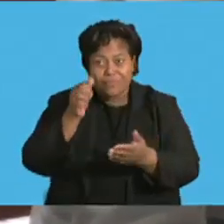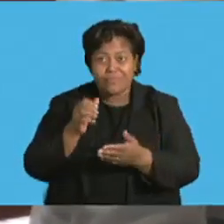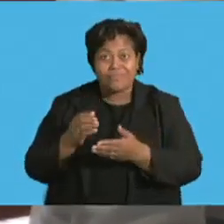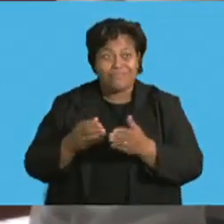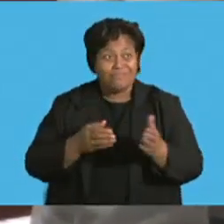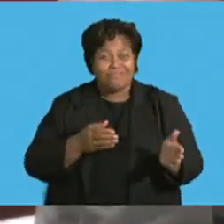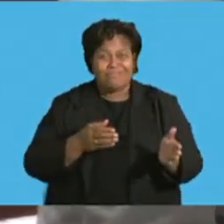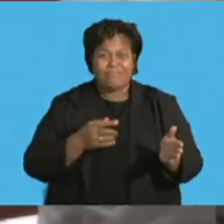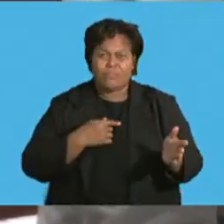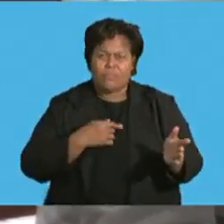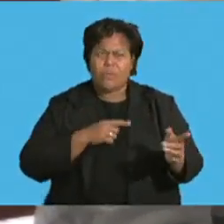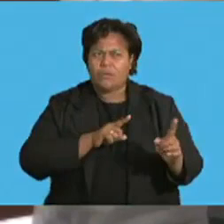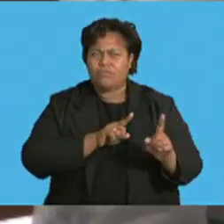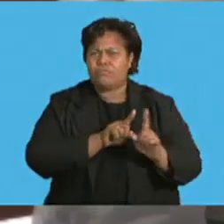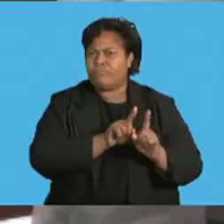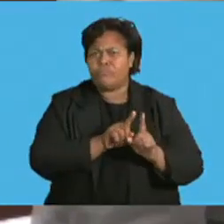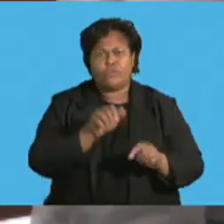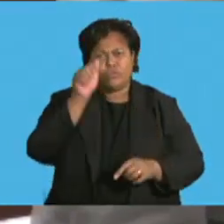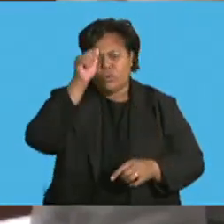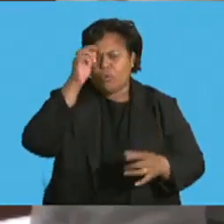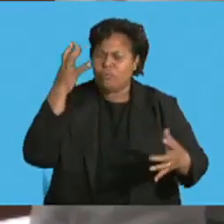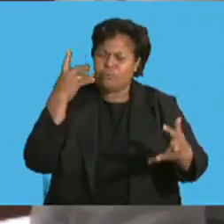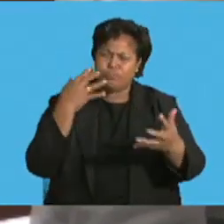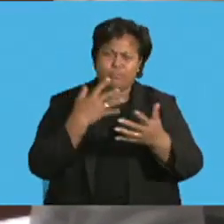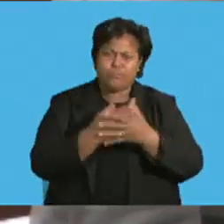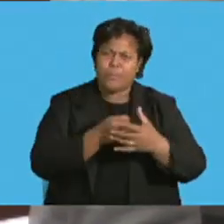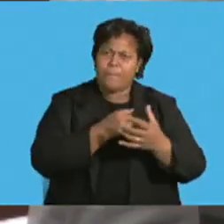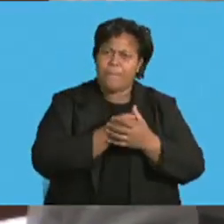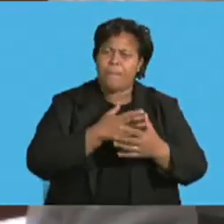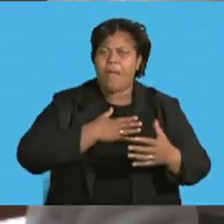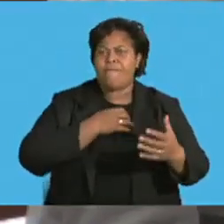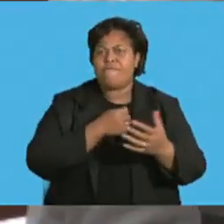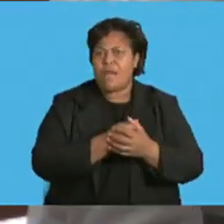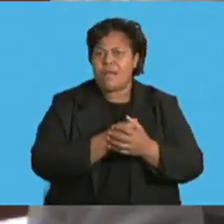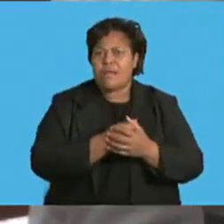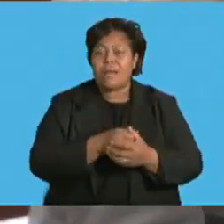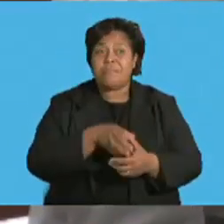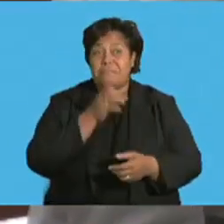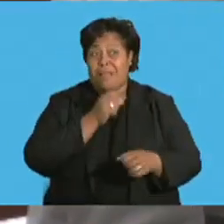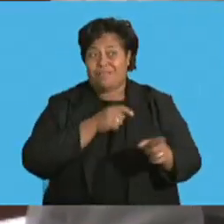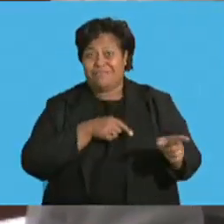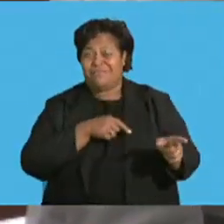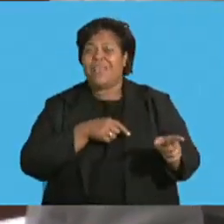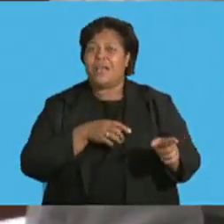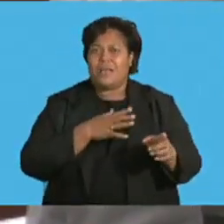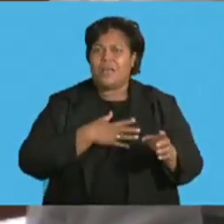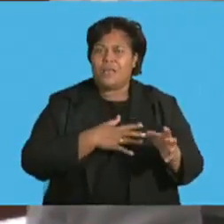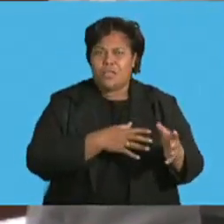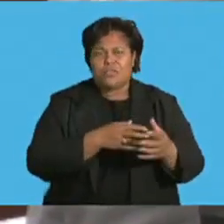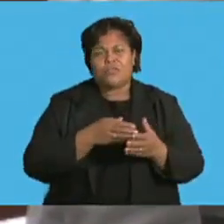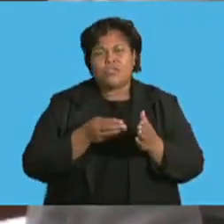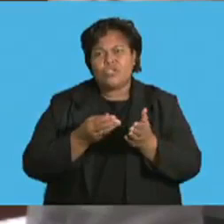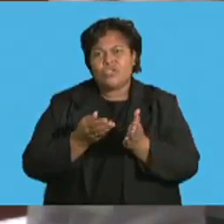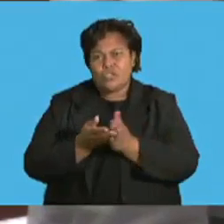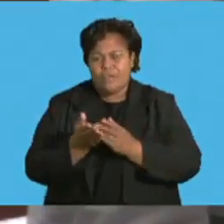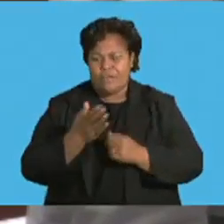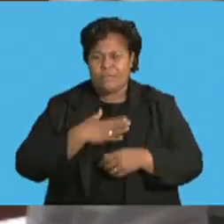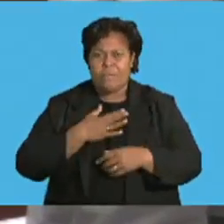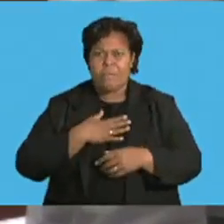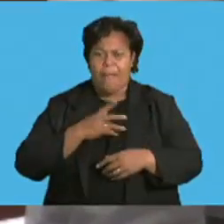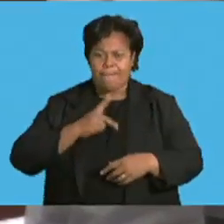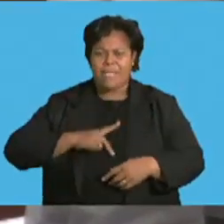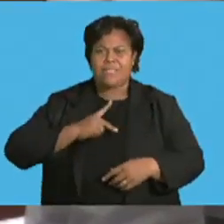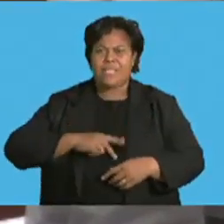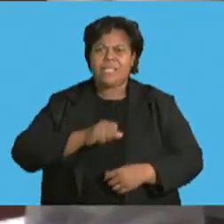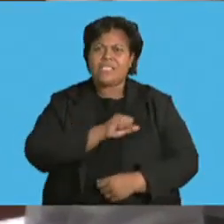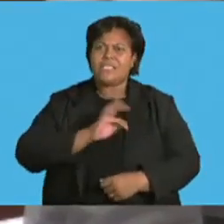Tikundondua is a man I've known for decades. A man who once served as my personal staff officer before, during,